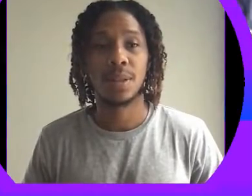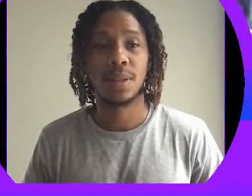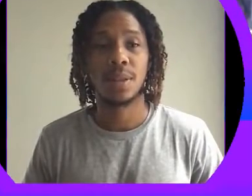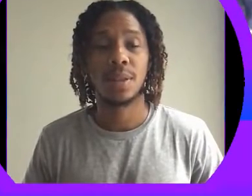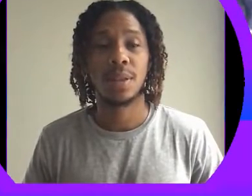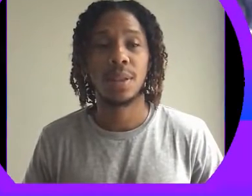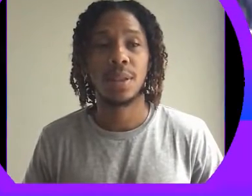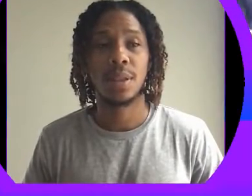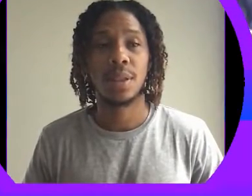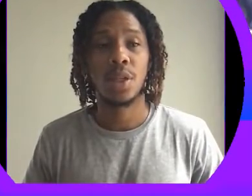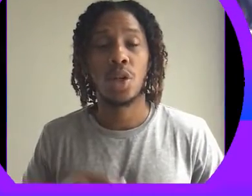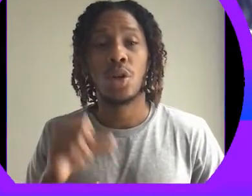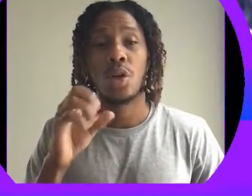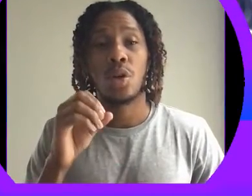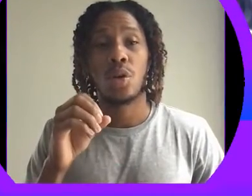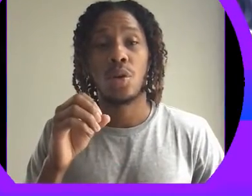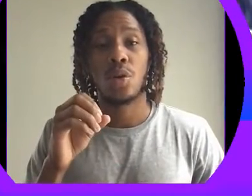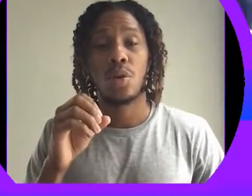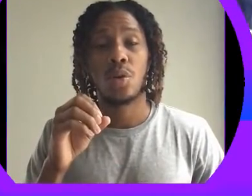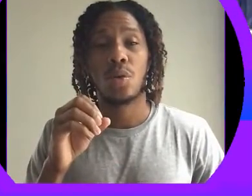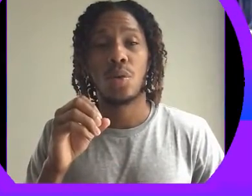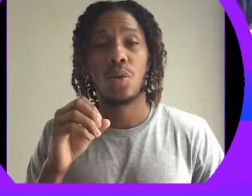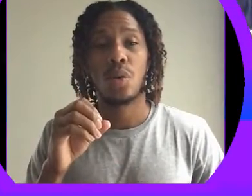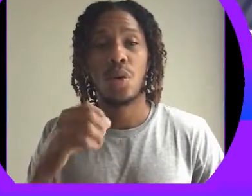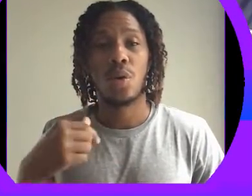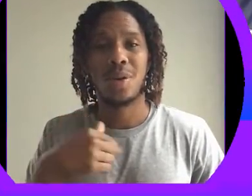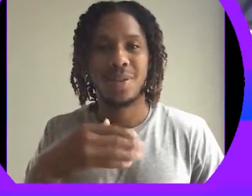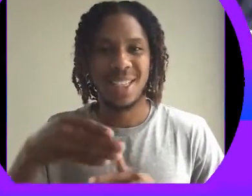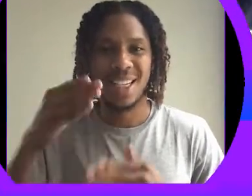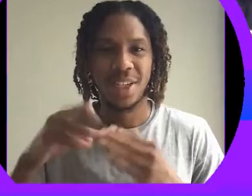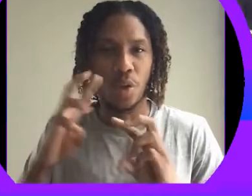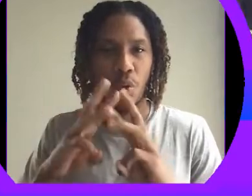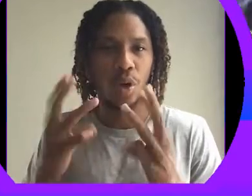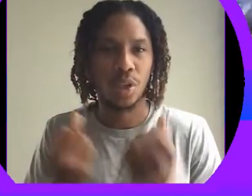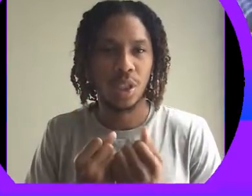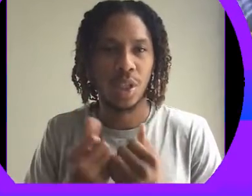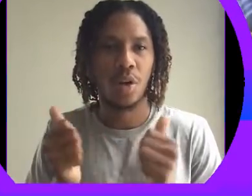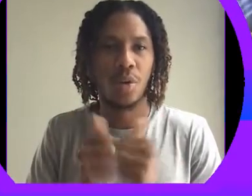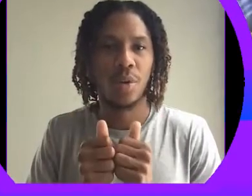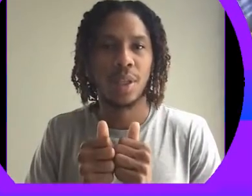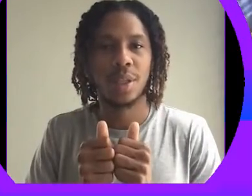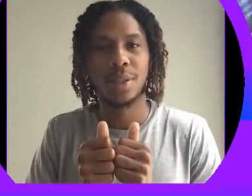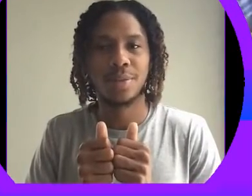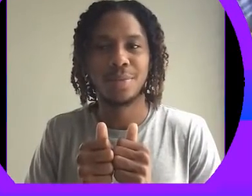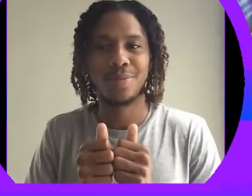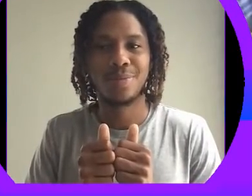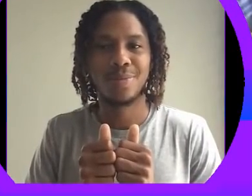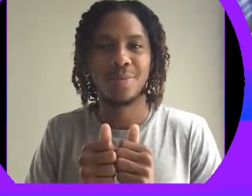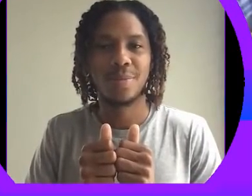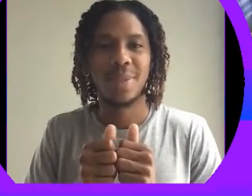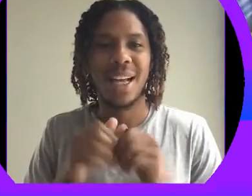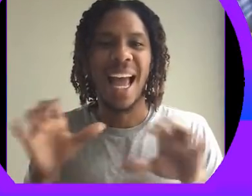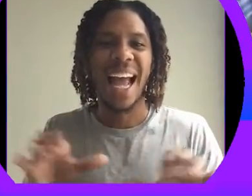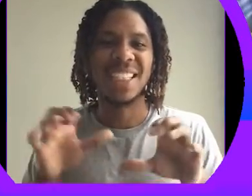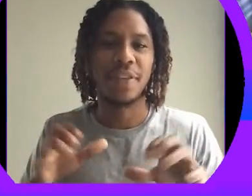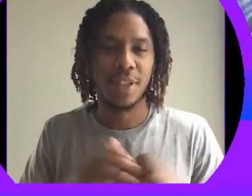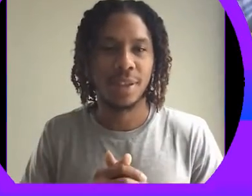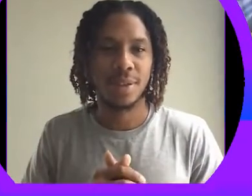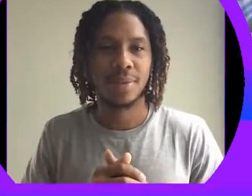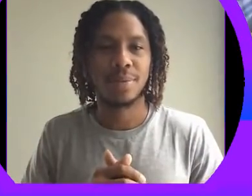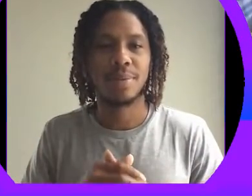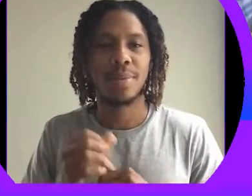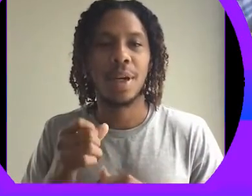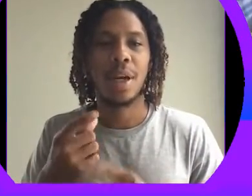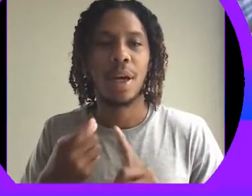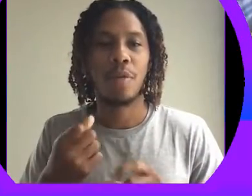So let's end this workshop with a little exercise. And there comes